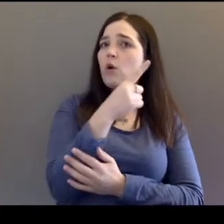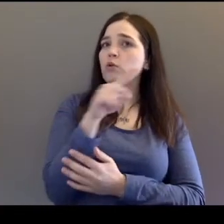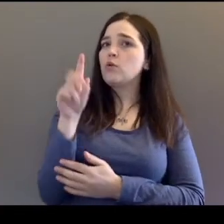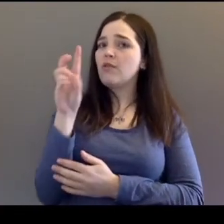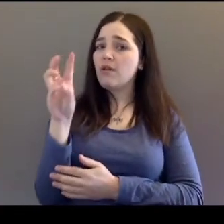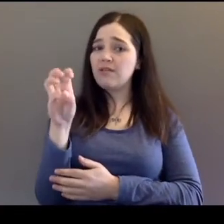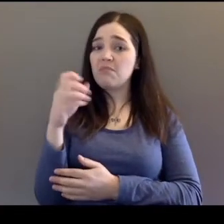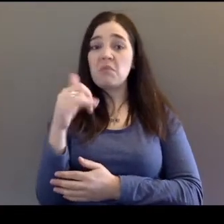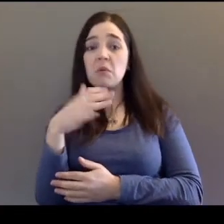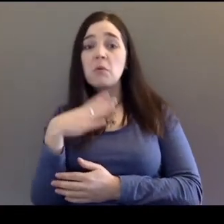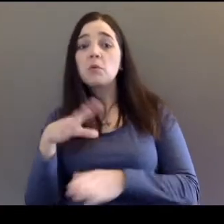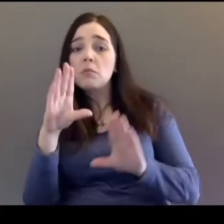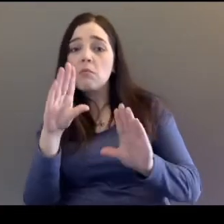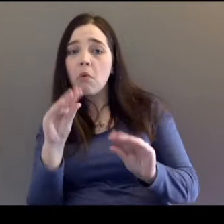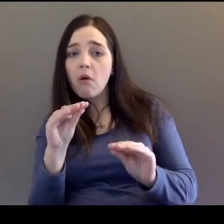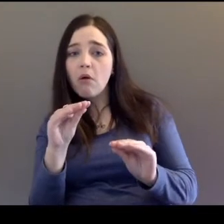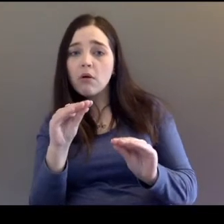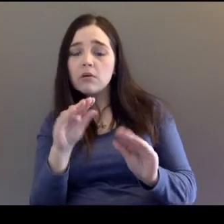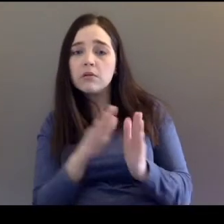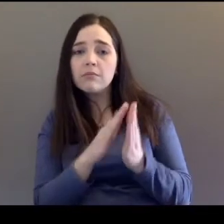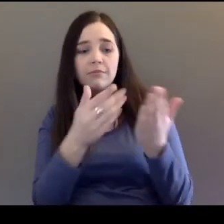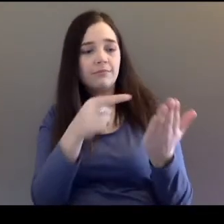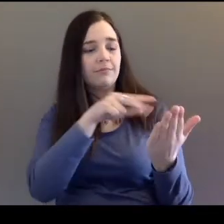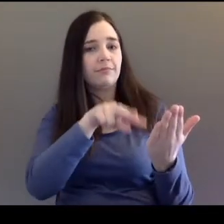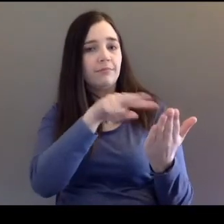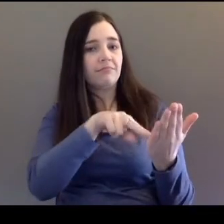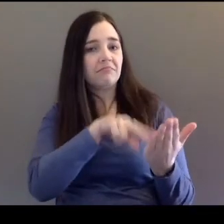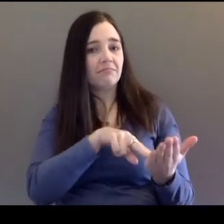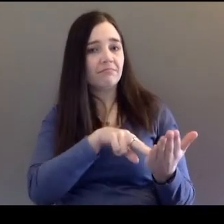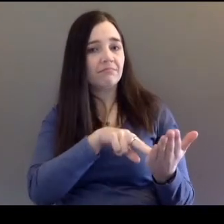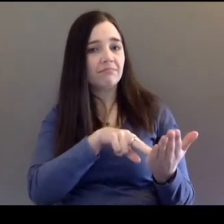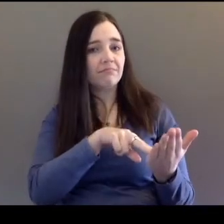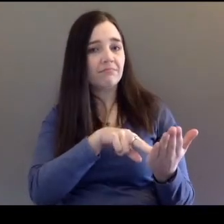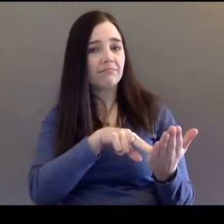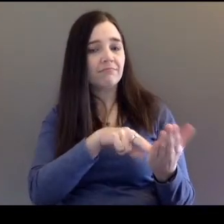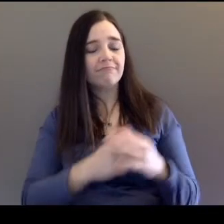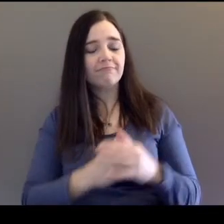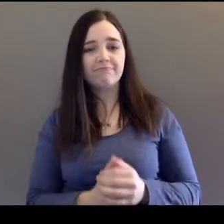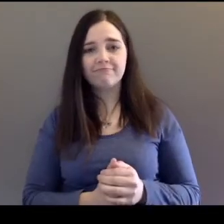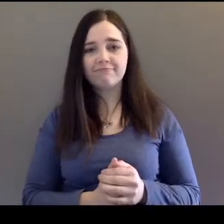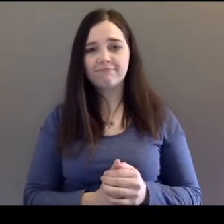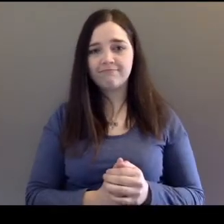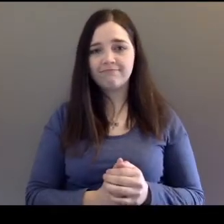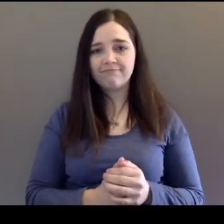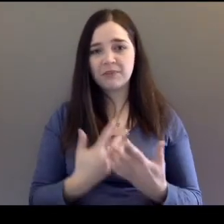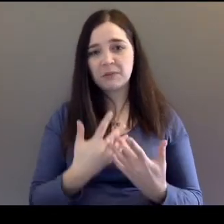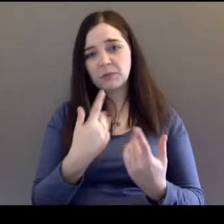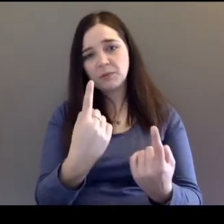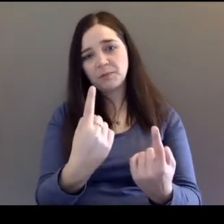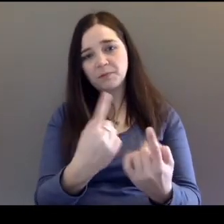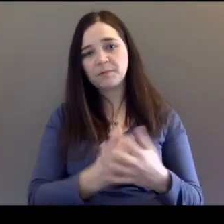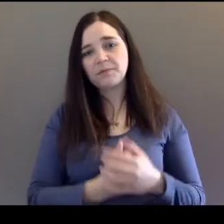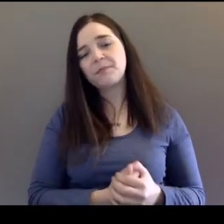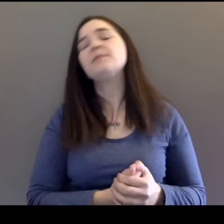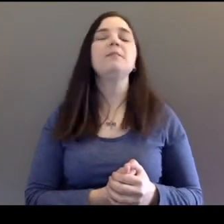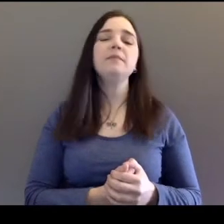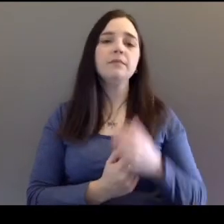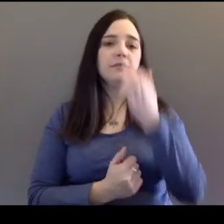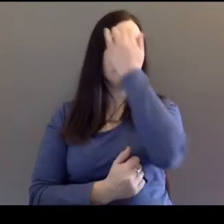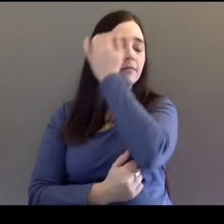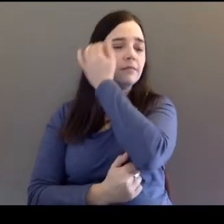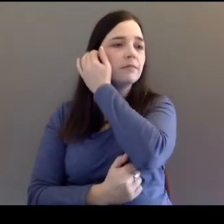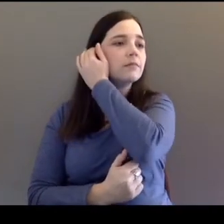want to pause this if you're not listening to it live and follow in your own Bibles. Let us